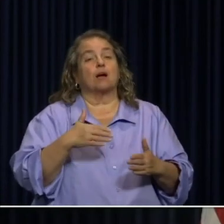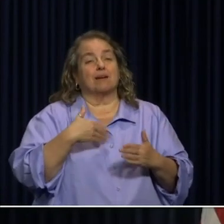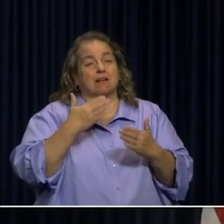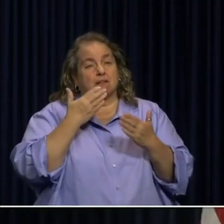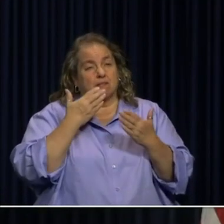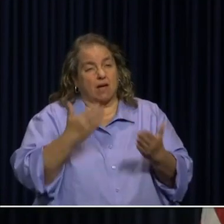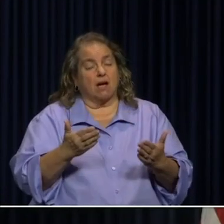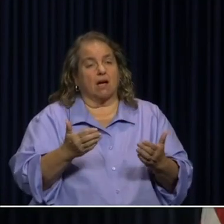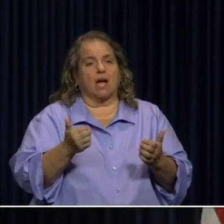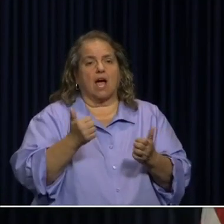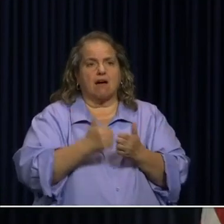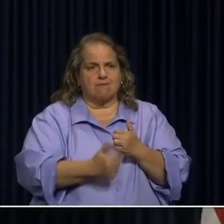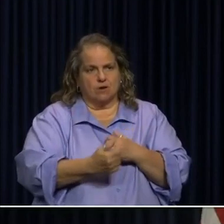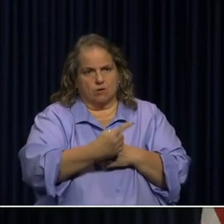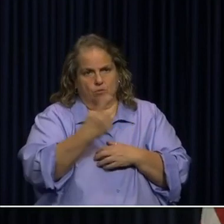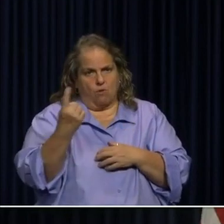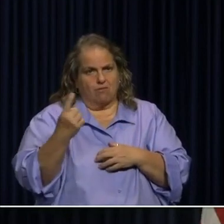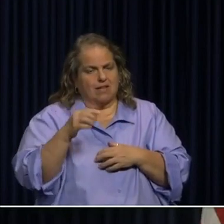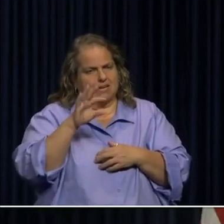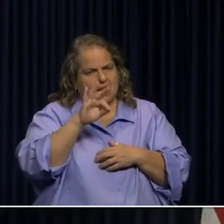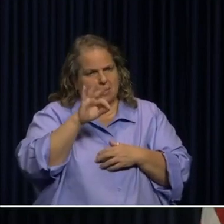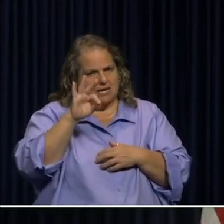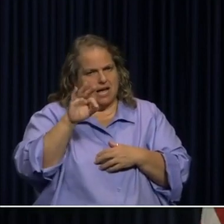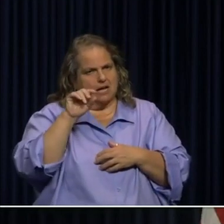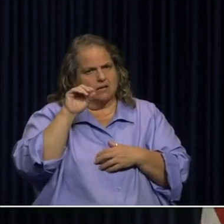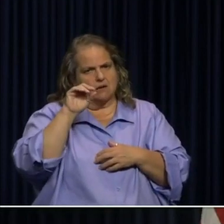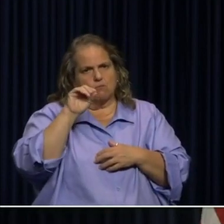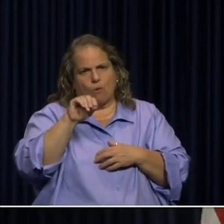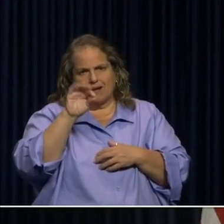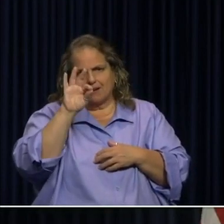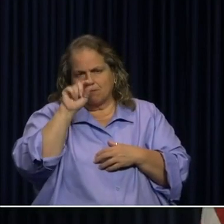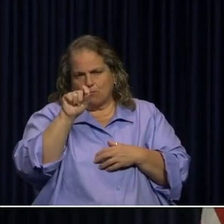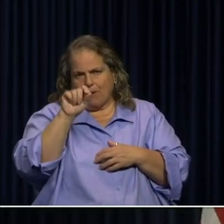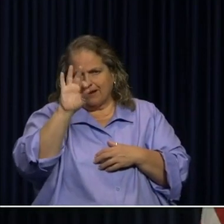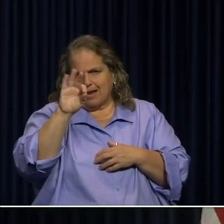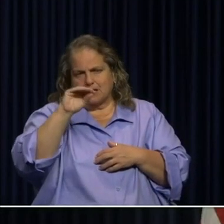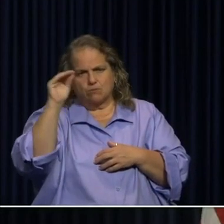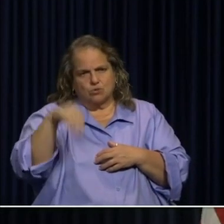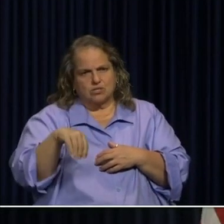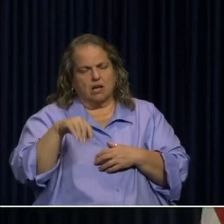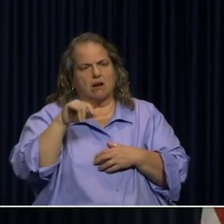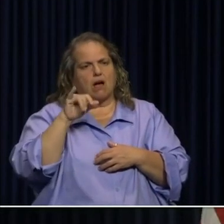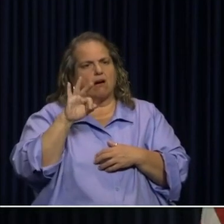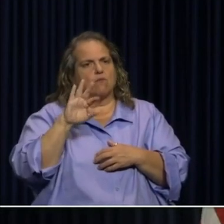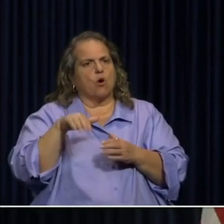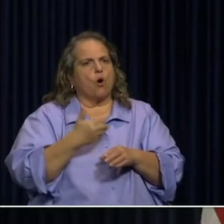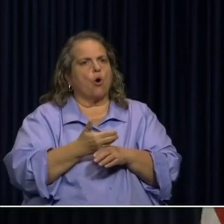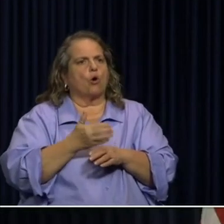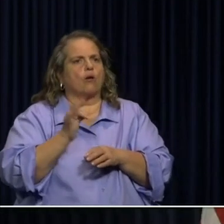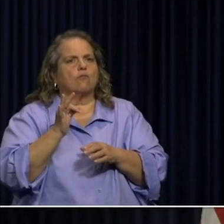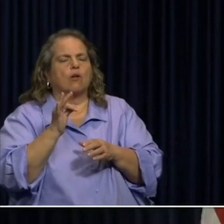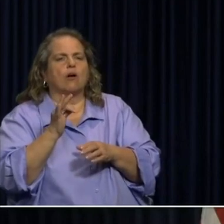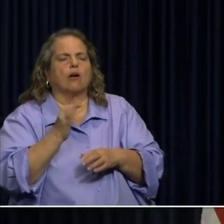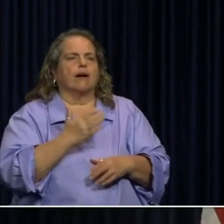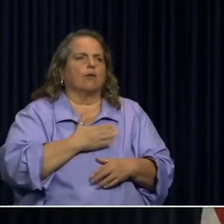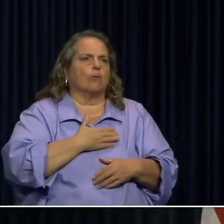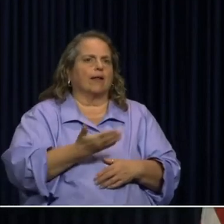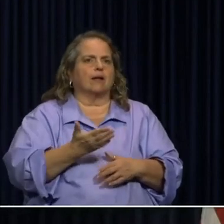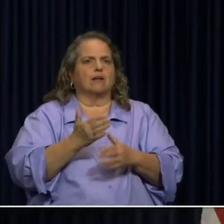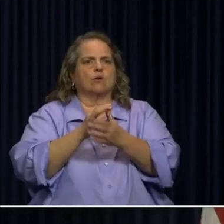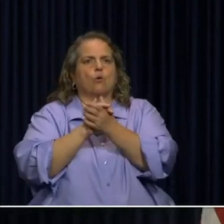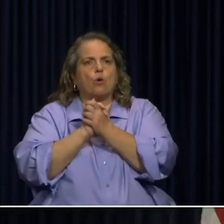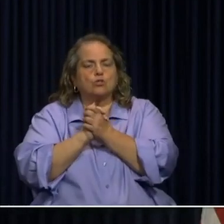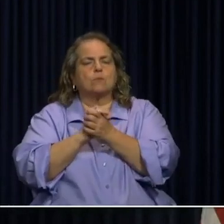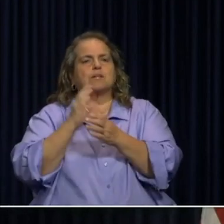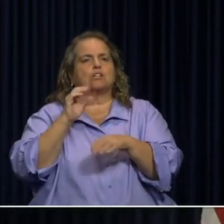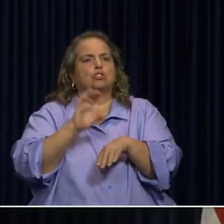just about everybody out there, the 99.9% that not only are willing to, but have stepped up